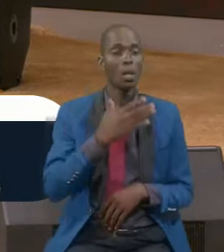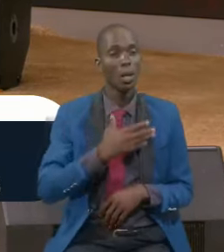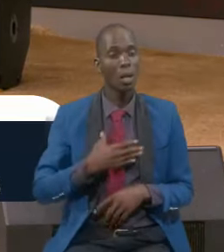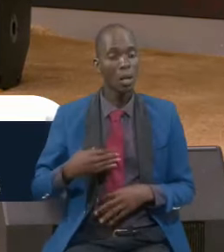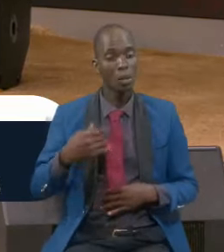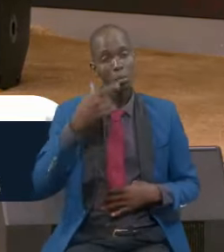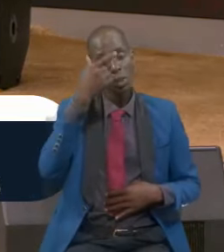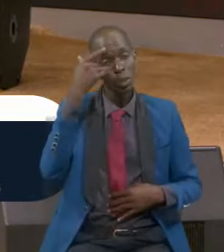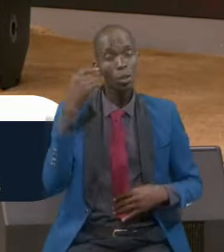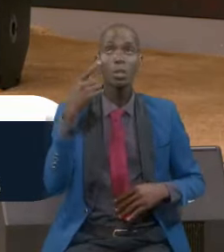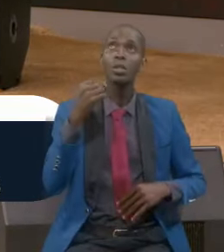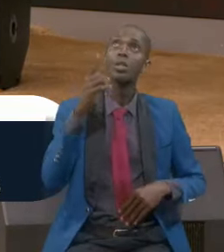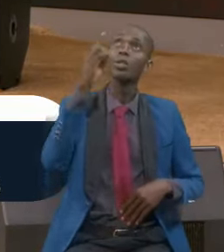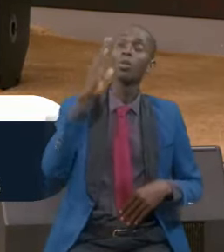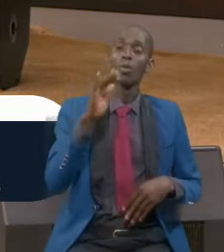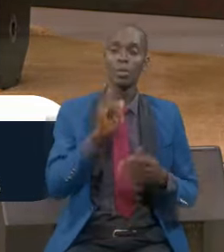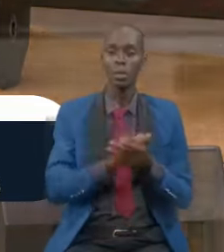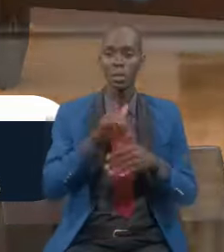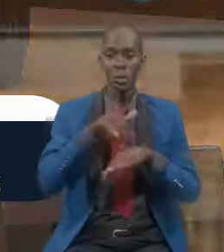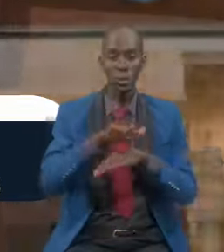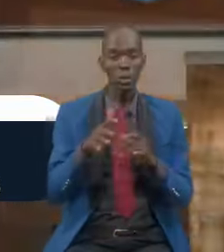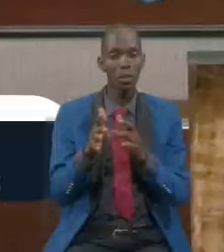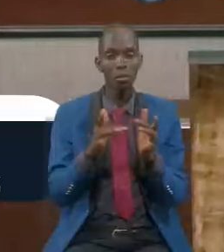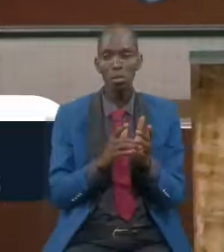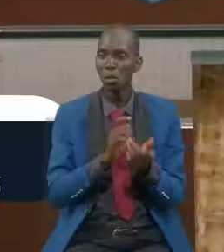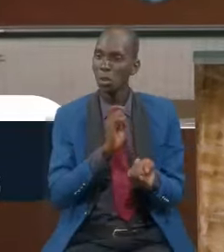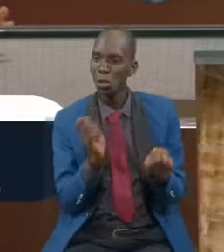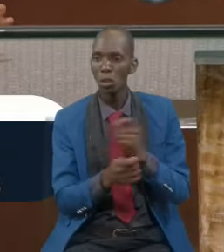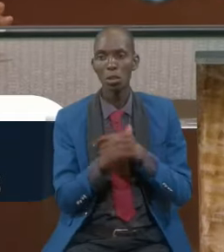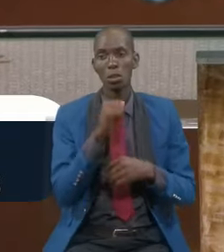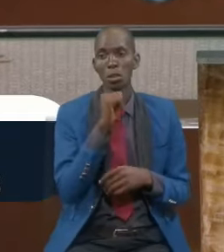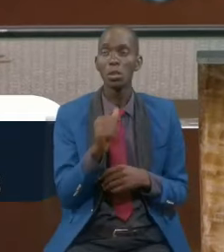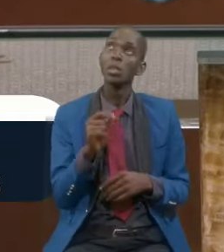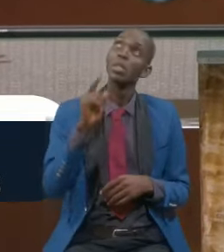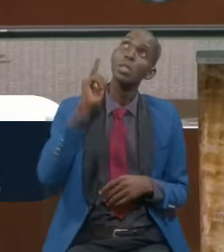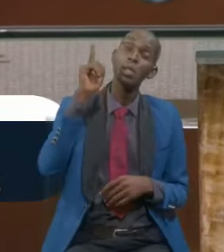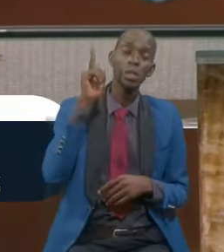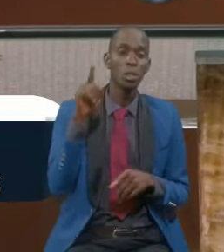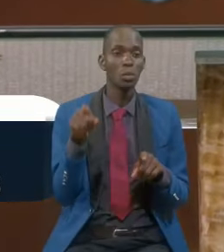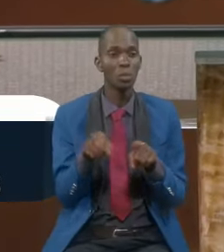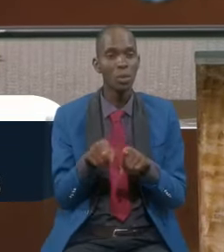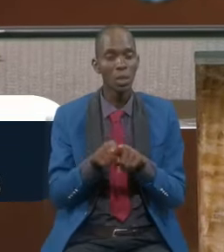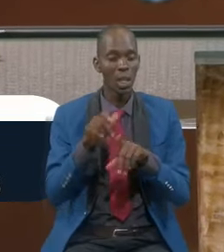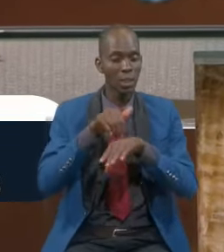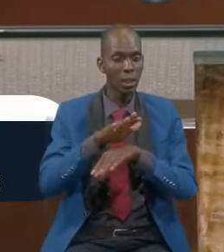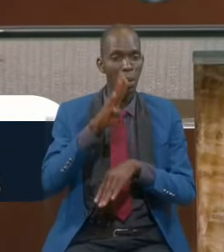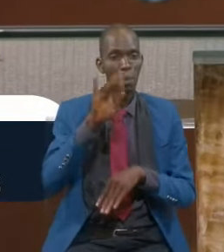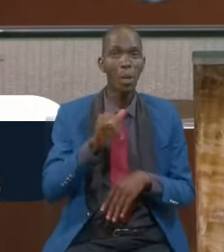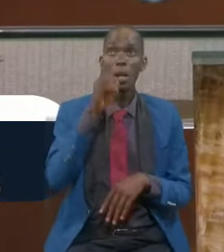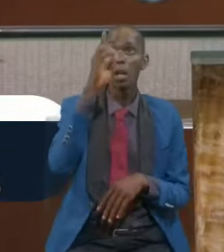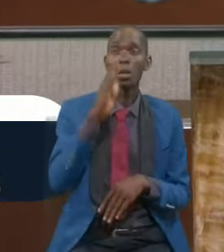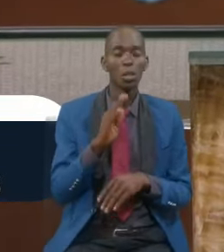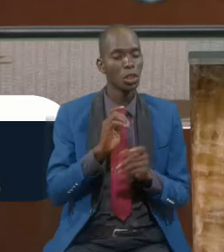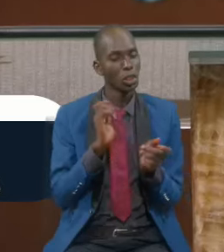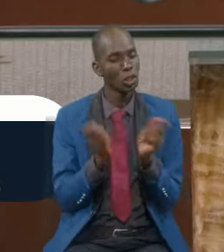because the God who sent him changes not, he himself sent by God